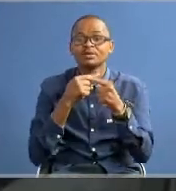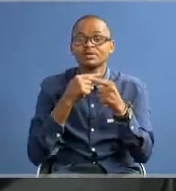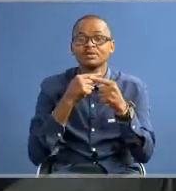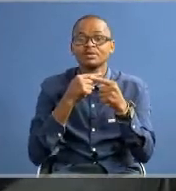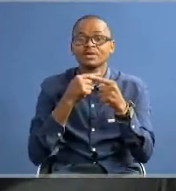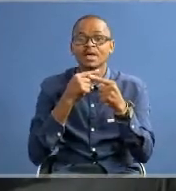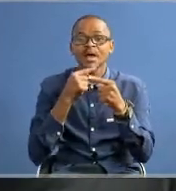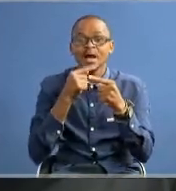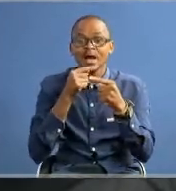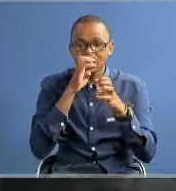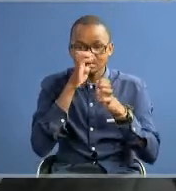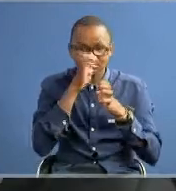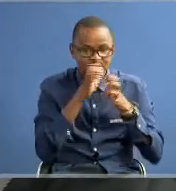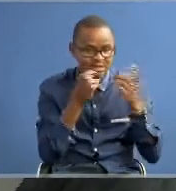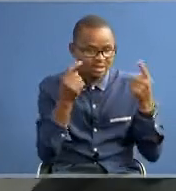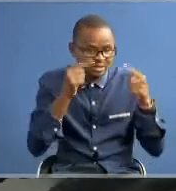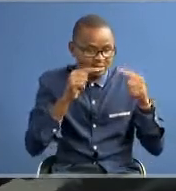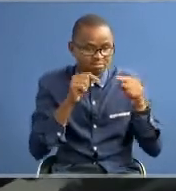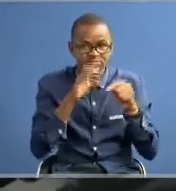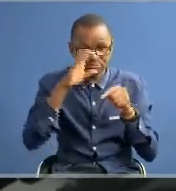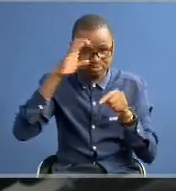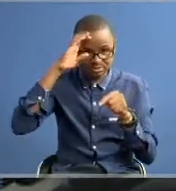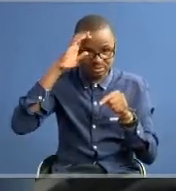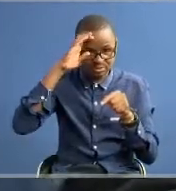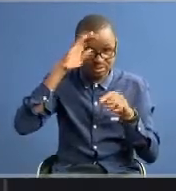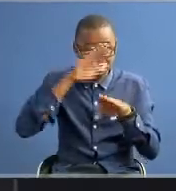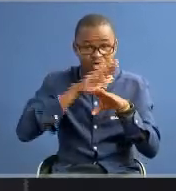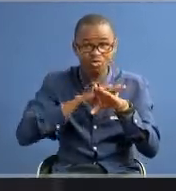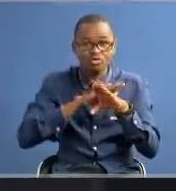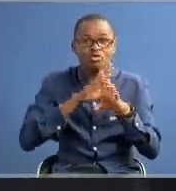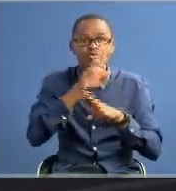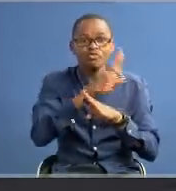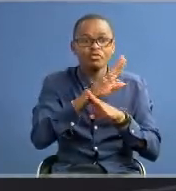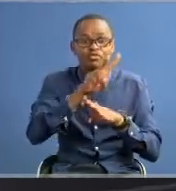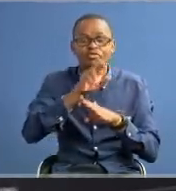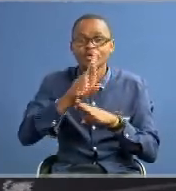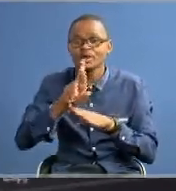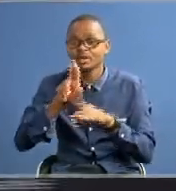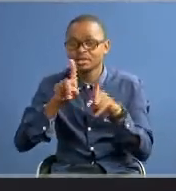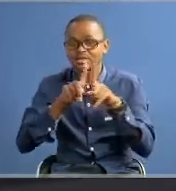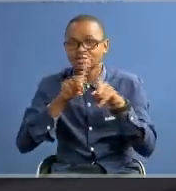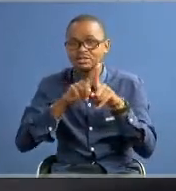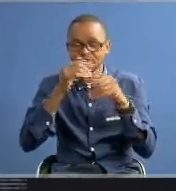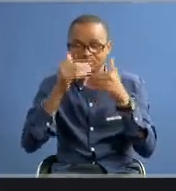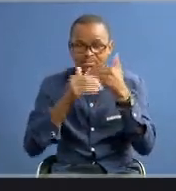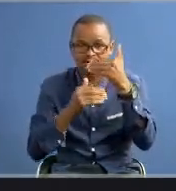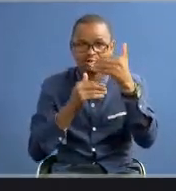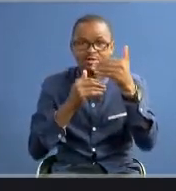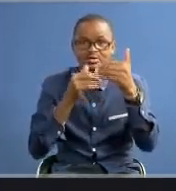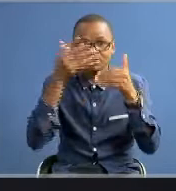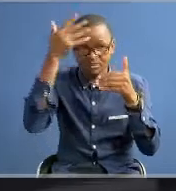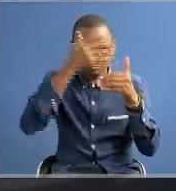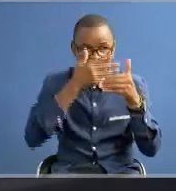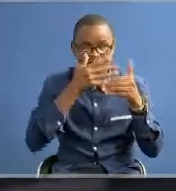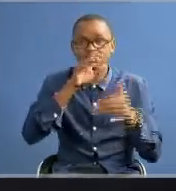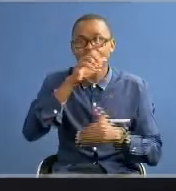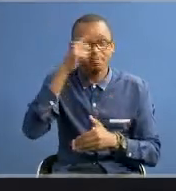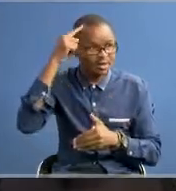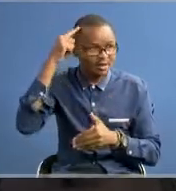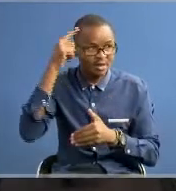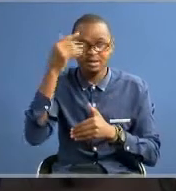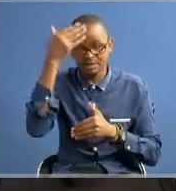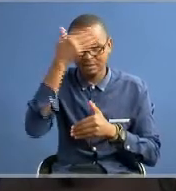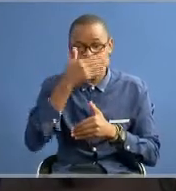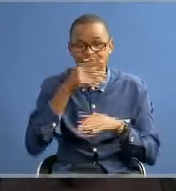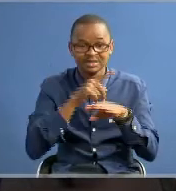Charles also explains how they come up with the content suitable for consumption via VR and the process of production phase at Black Rhino.